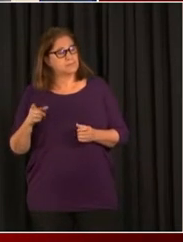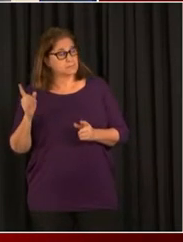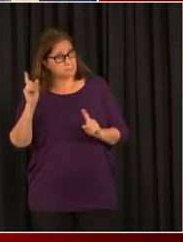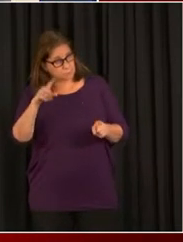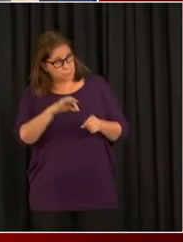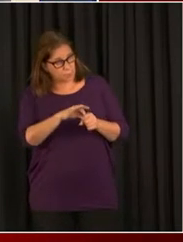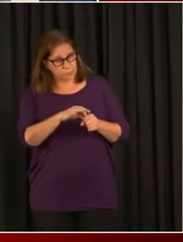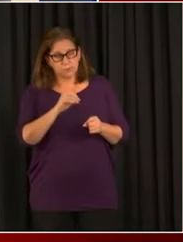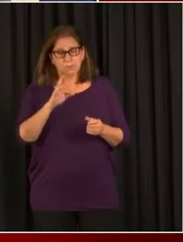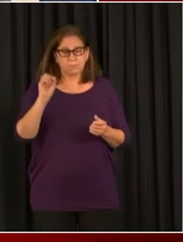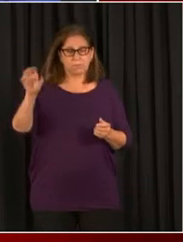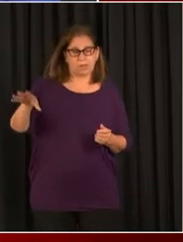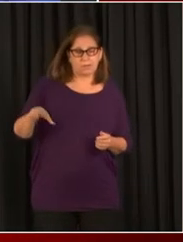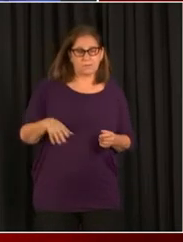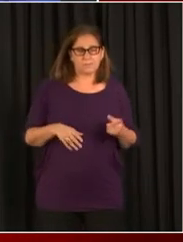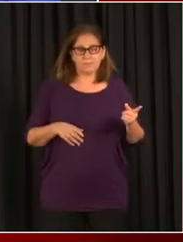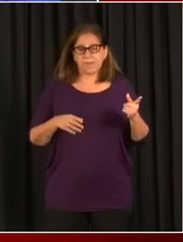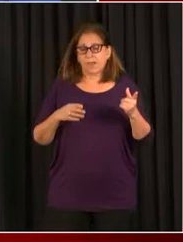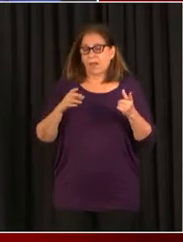on